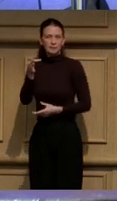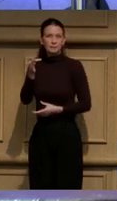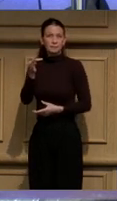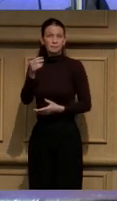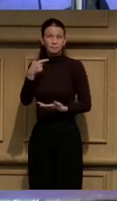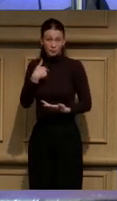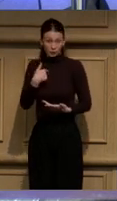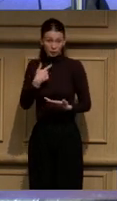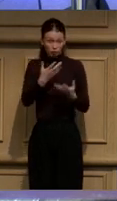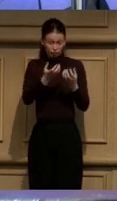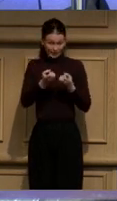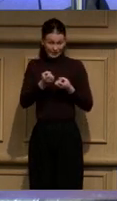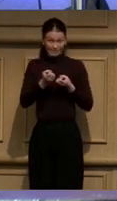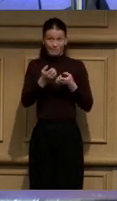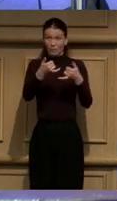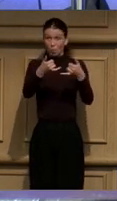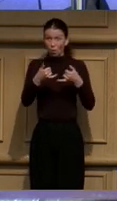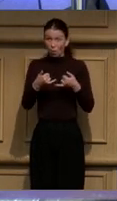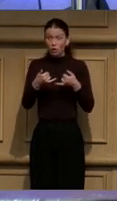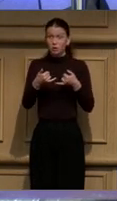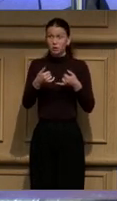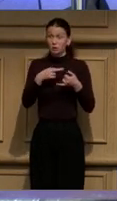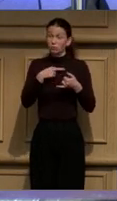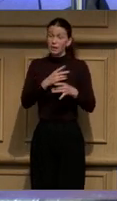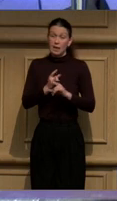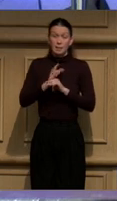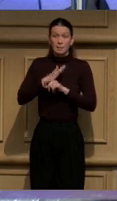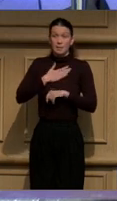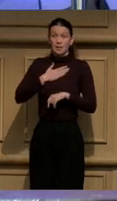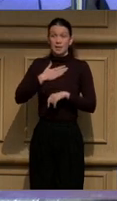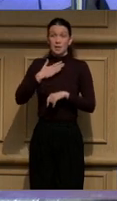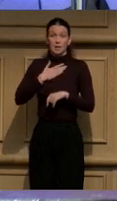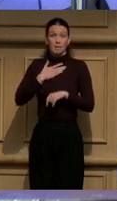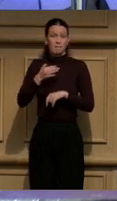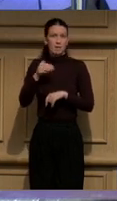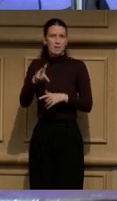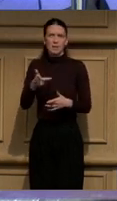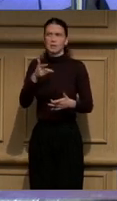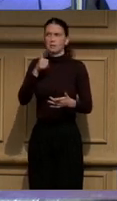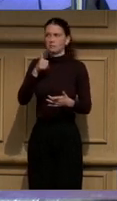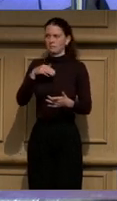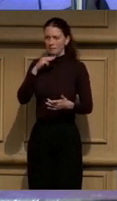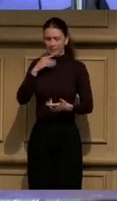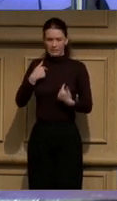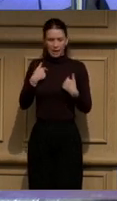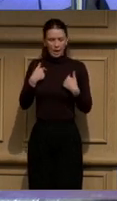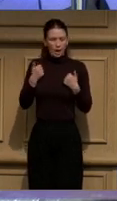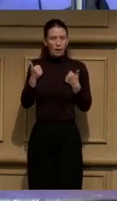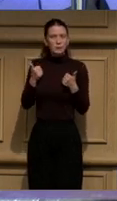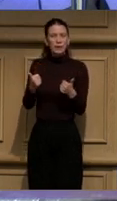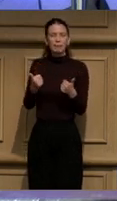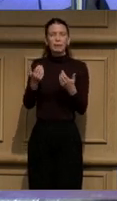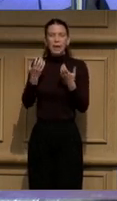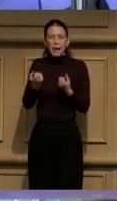this award that helped me and allowed me to have time